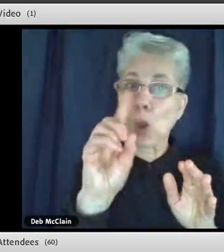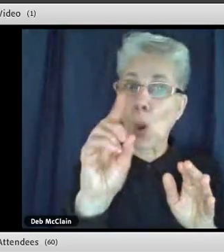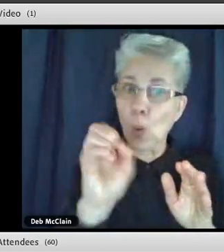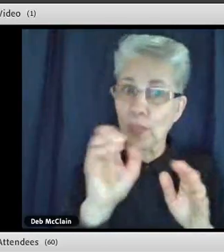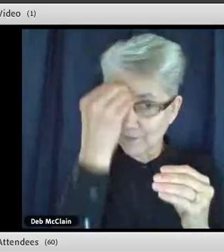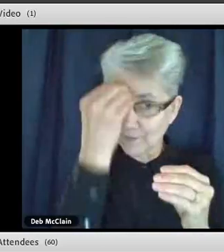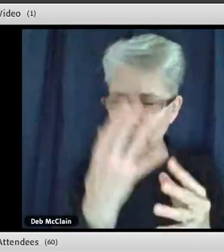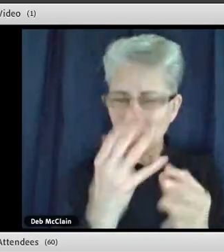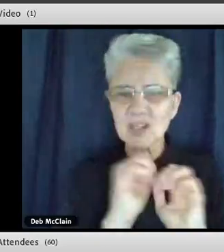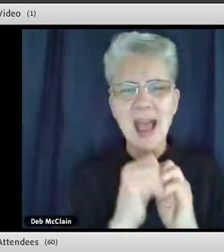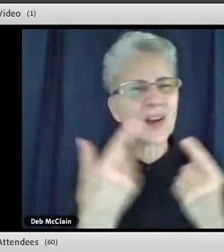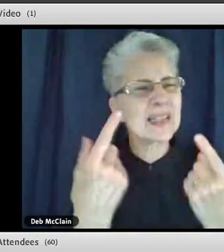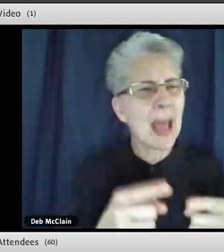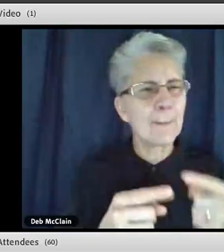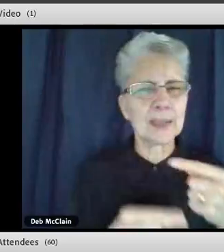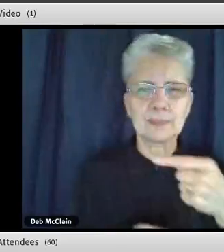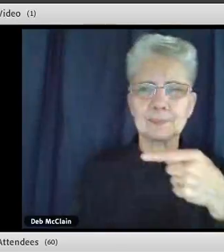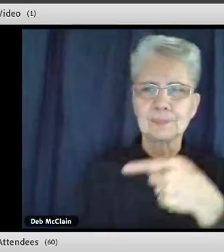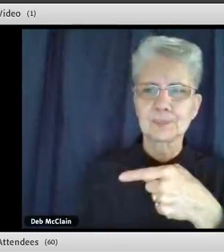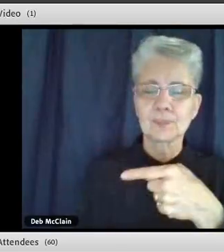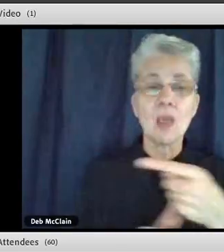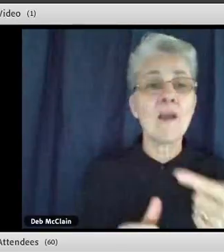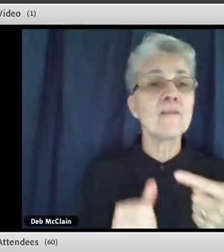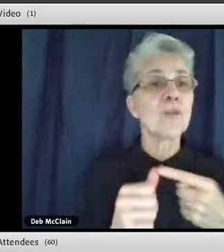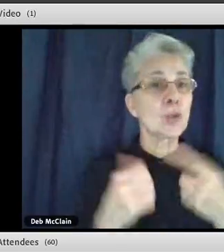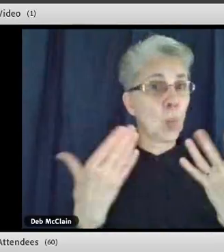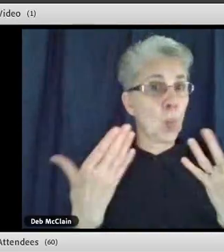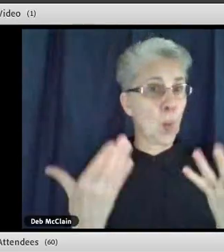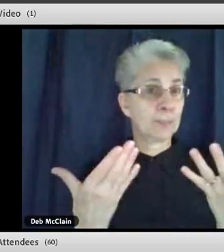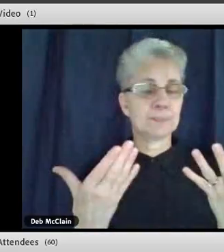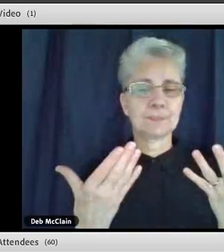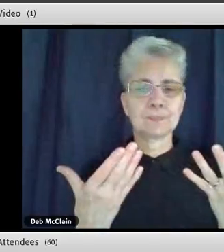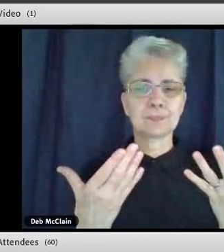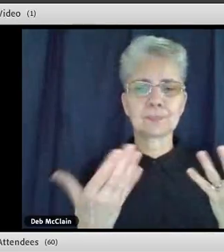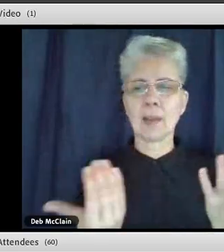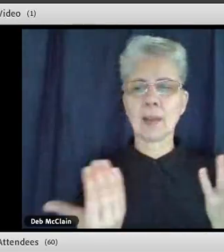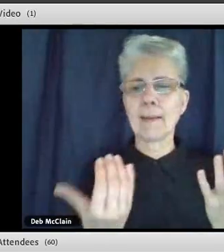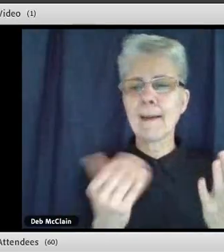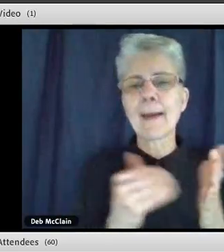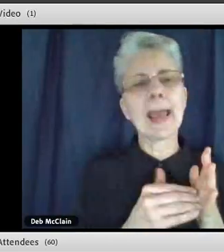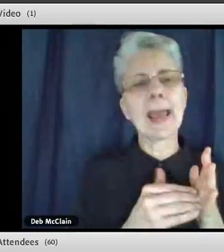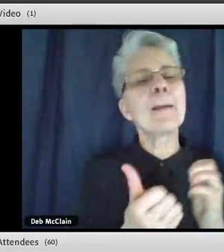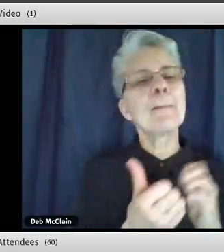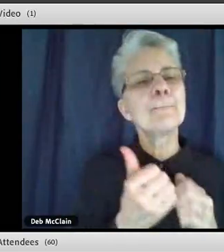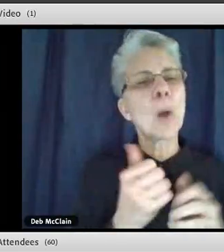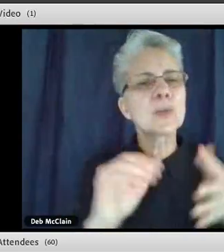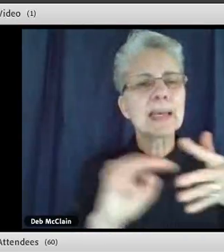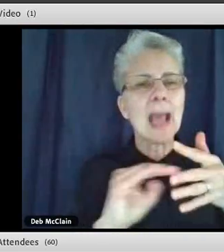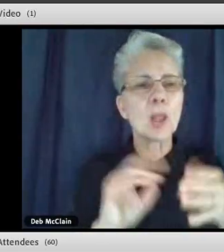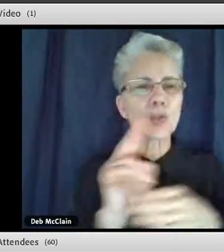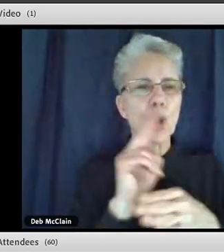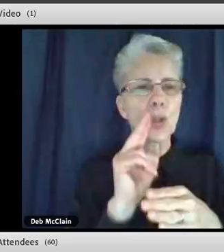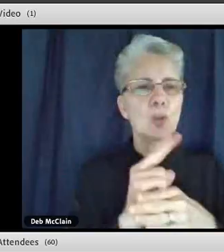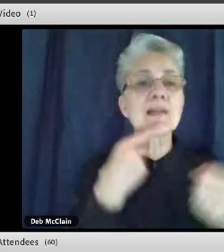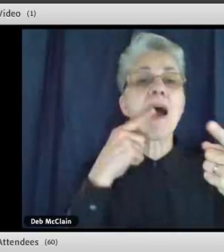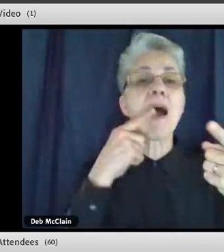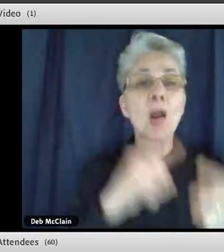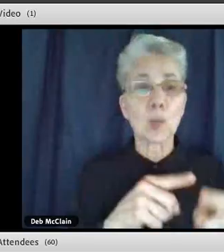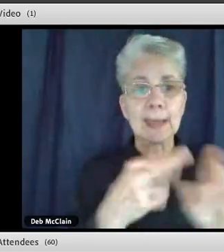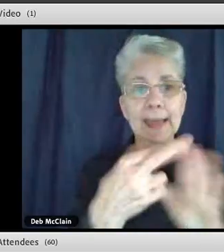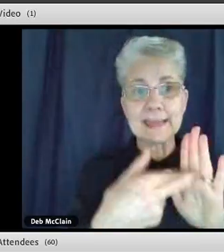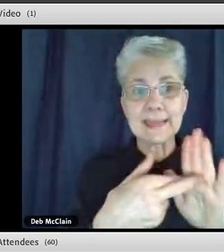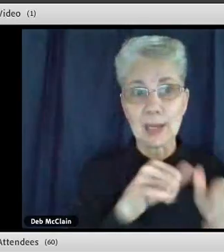does this happen? So first of all, like I said, most catalogs are created using agreed upon standards.